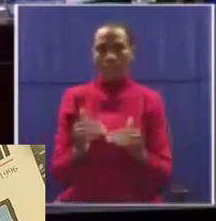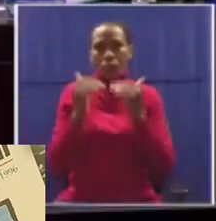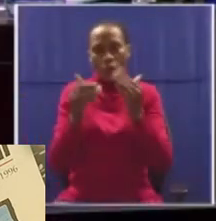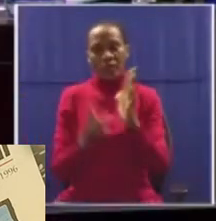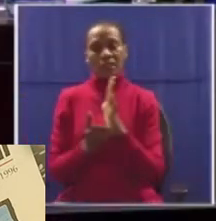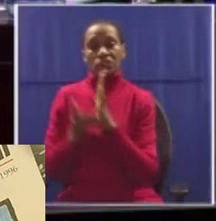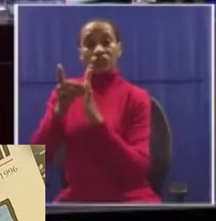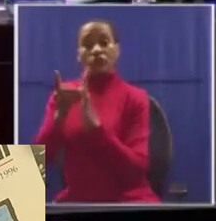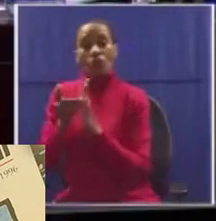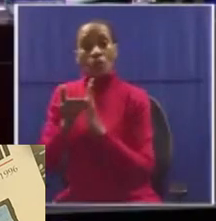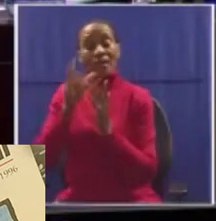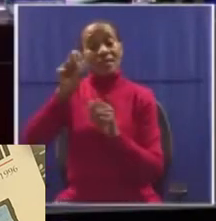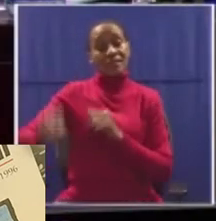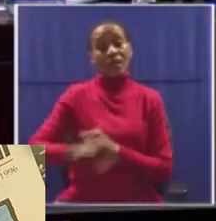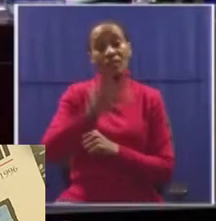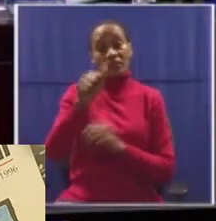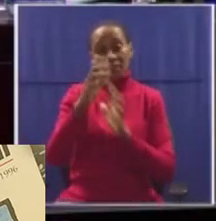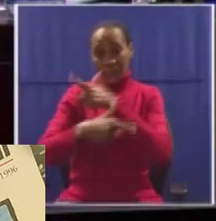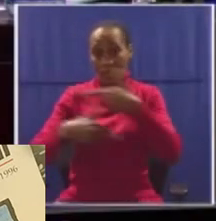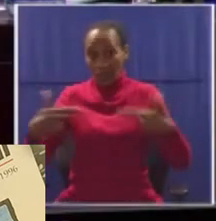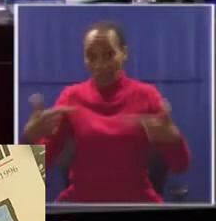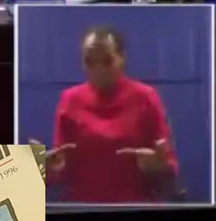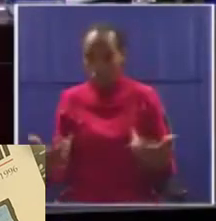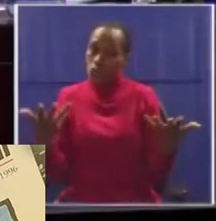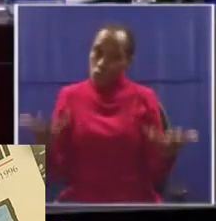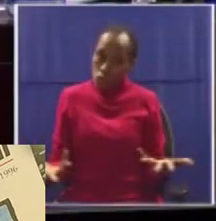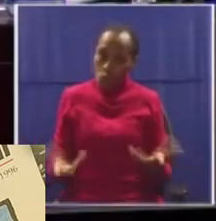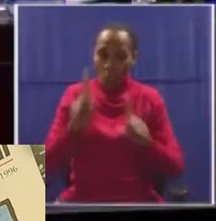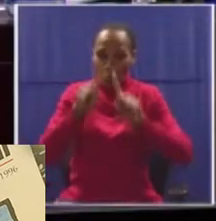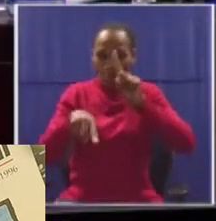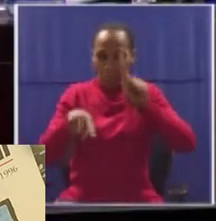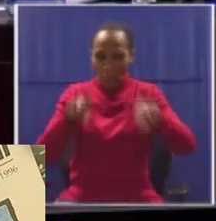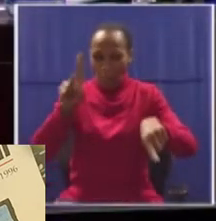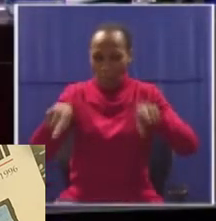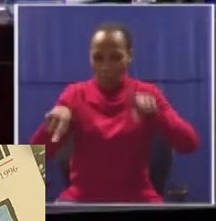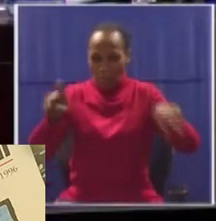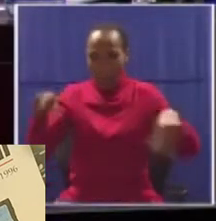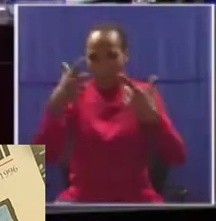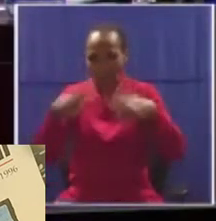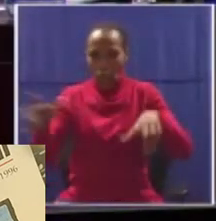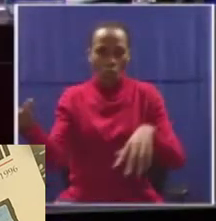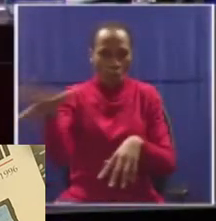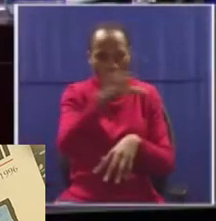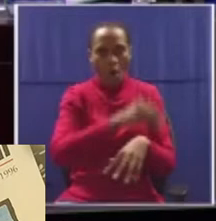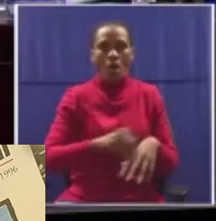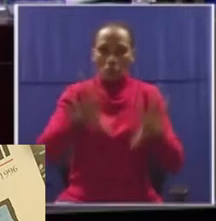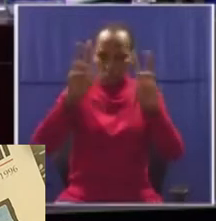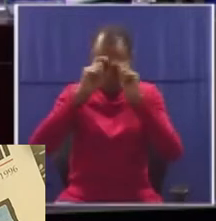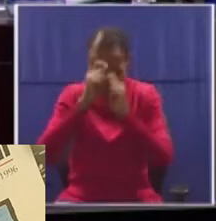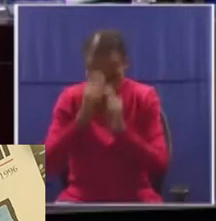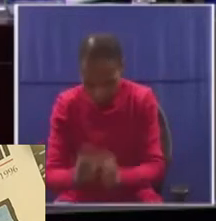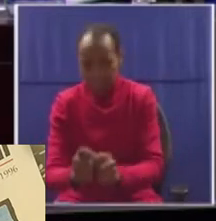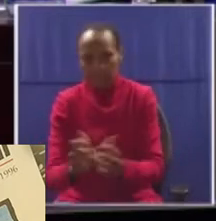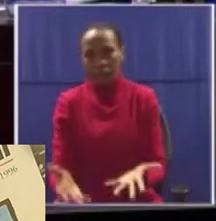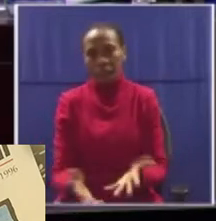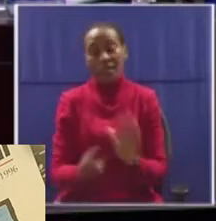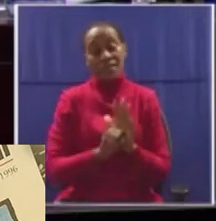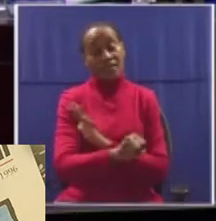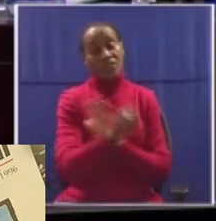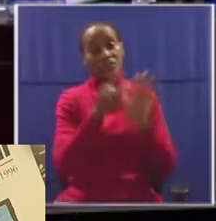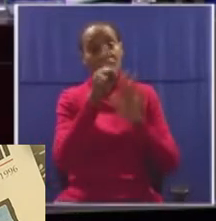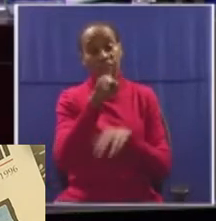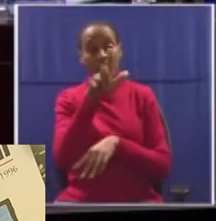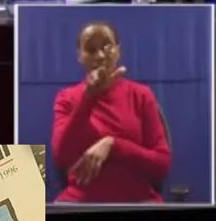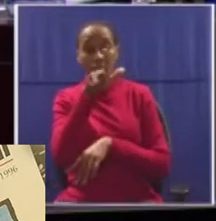and development of South Africa sign language that the various dialects are also recognized in terms of section